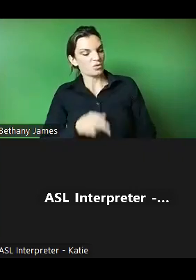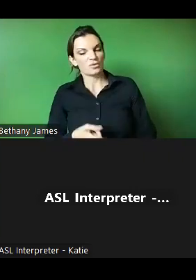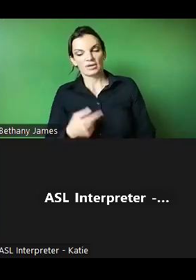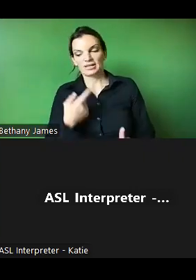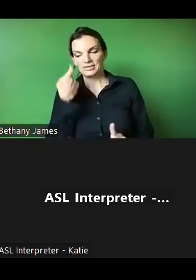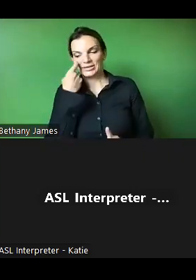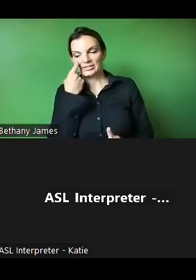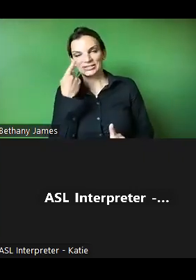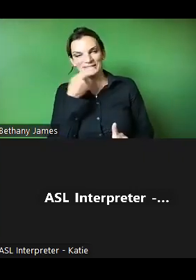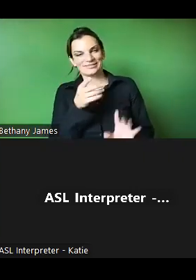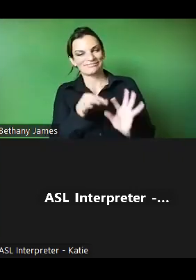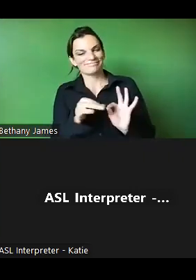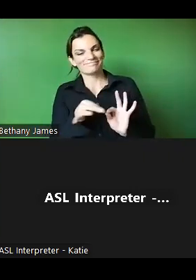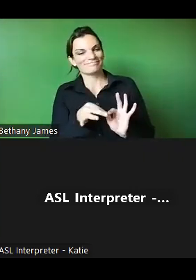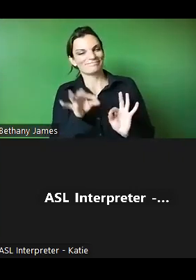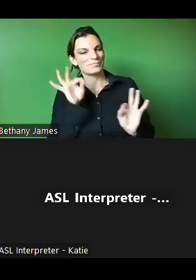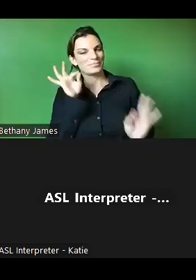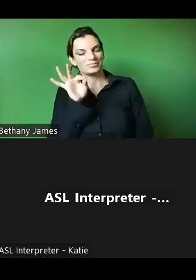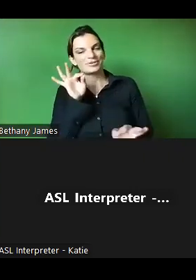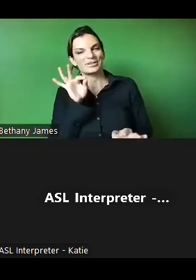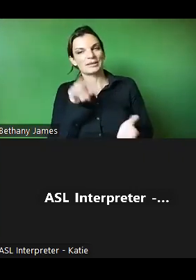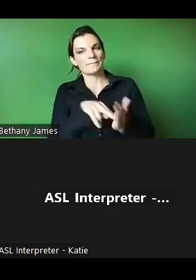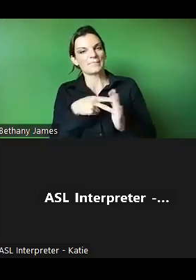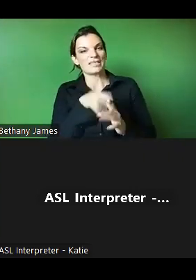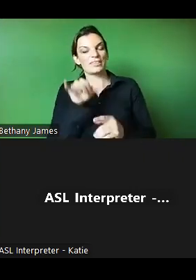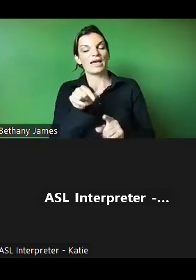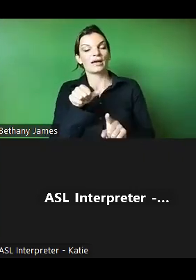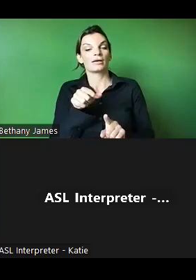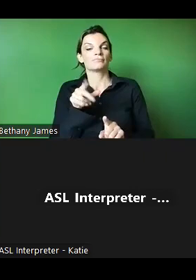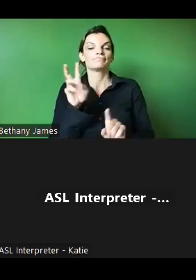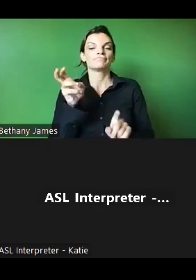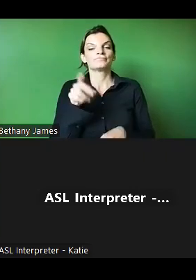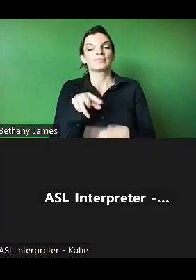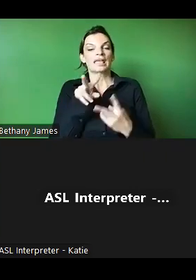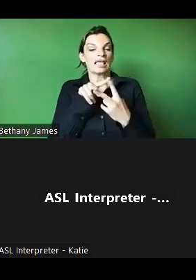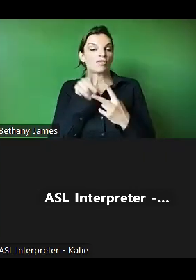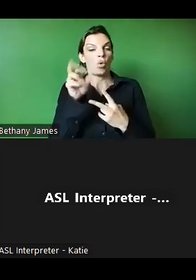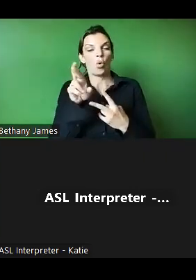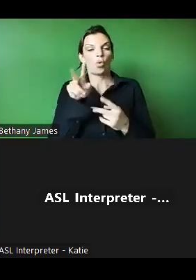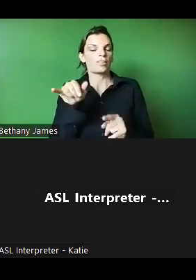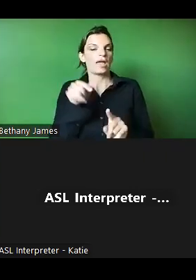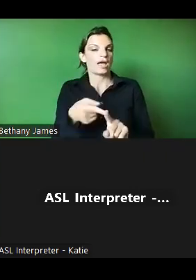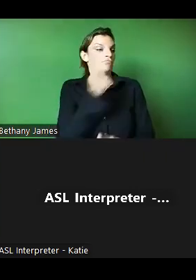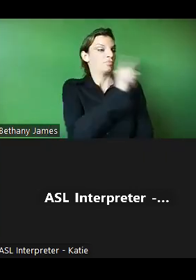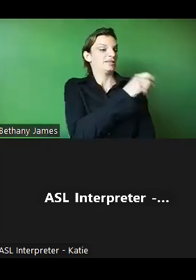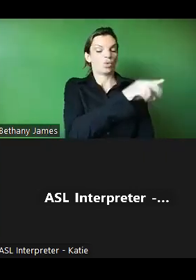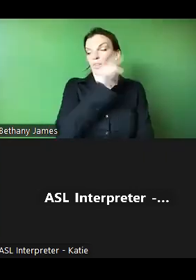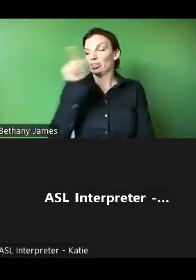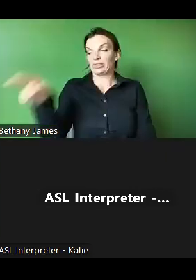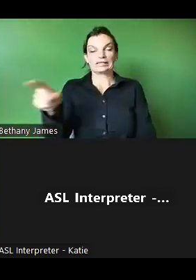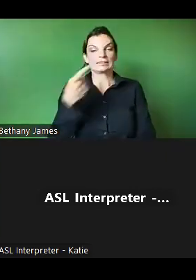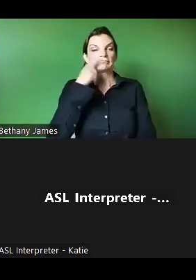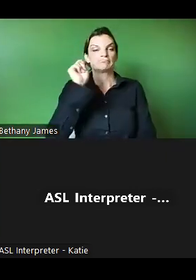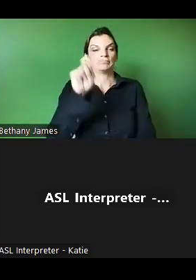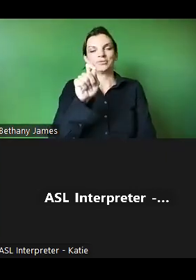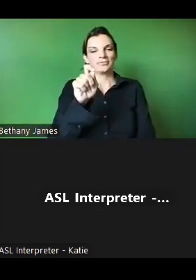been talking about. It certainly illustrates the either or disease part of thing, where you've got somebody who not only